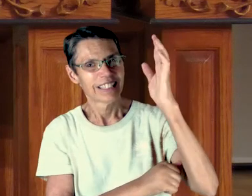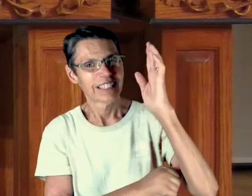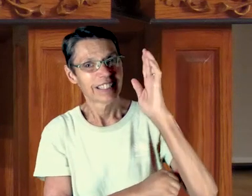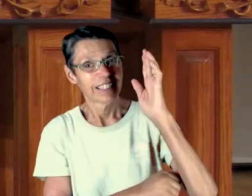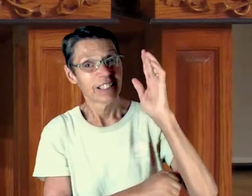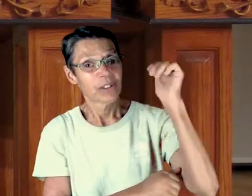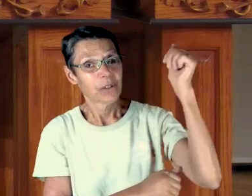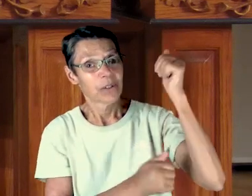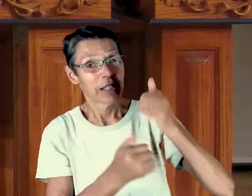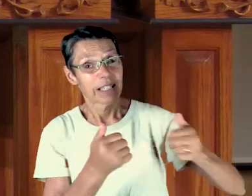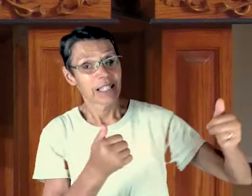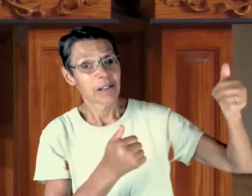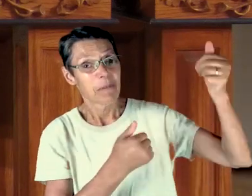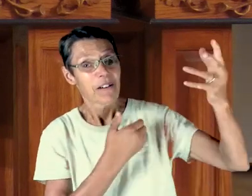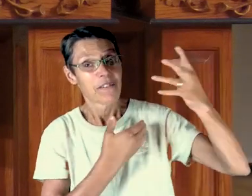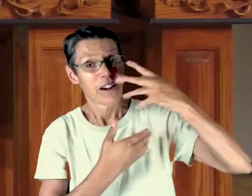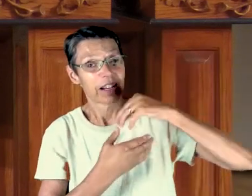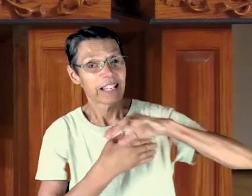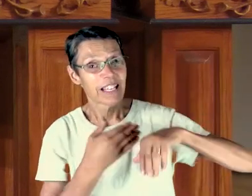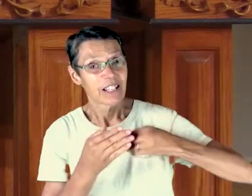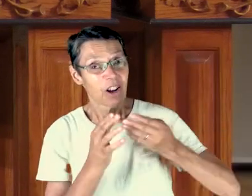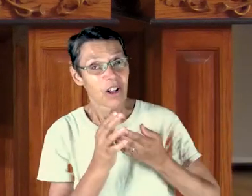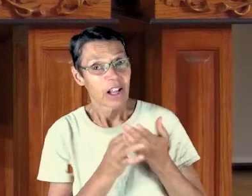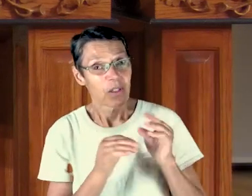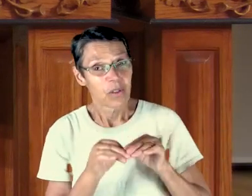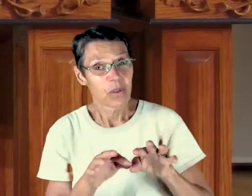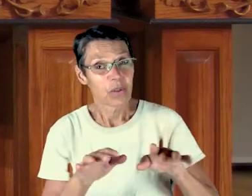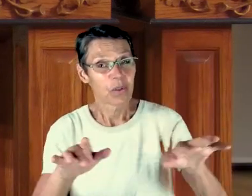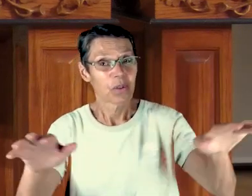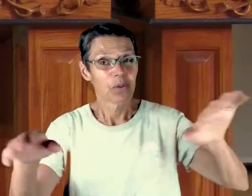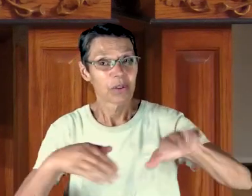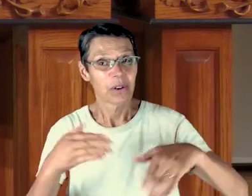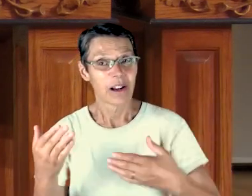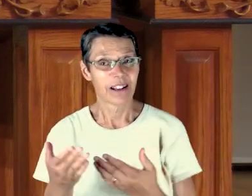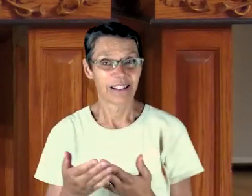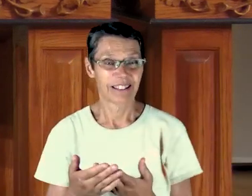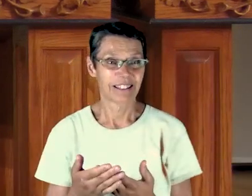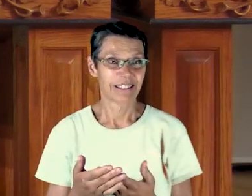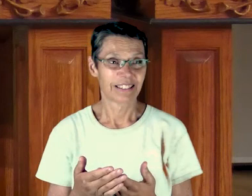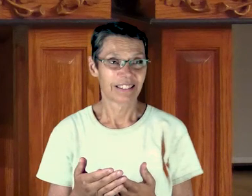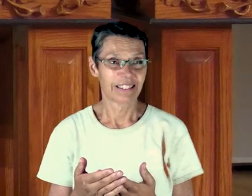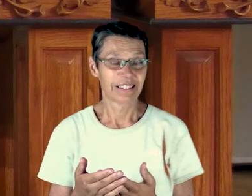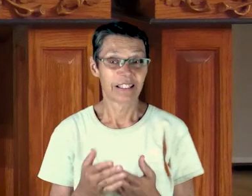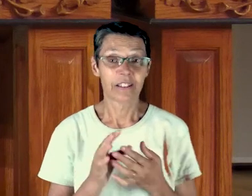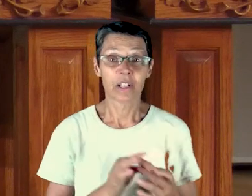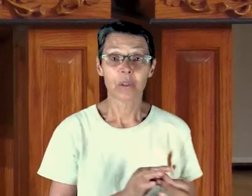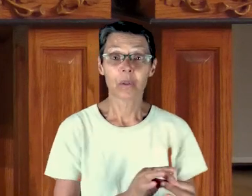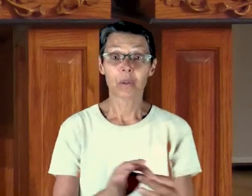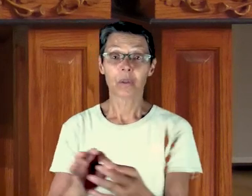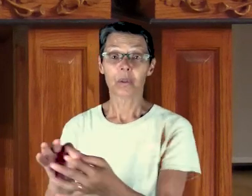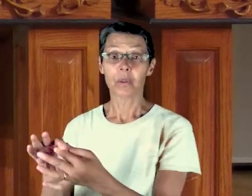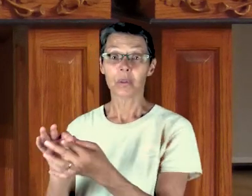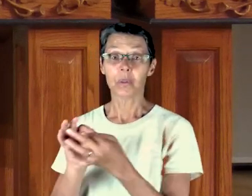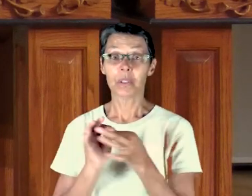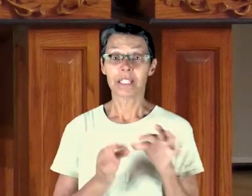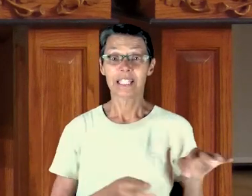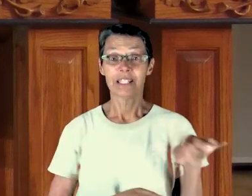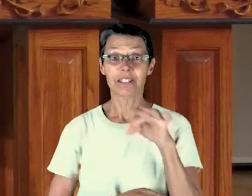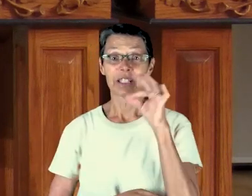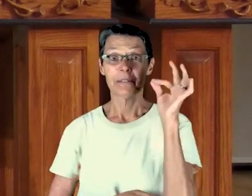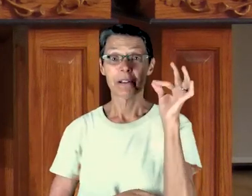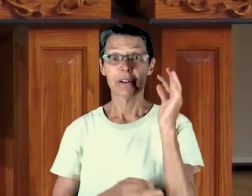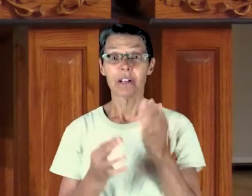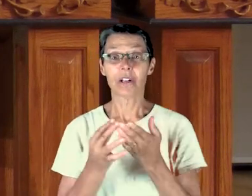above all, in all, and through all, a unity of spirit in the